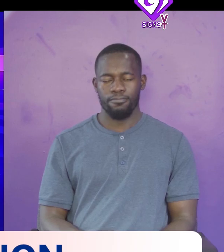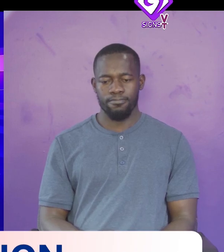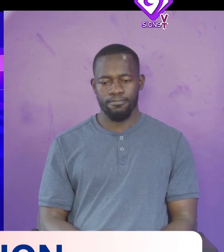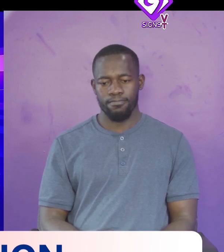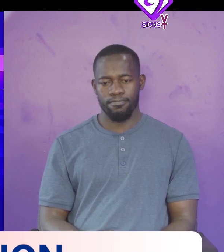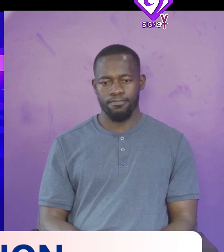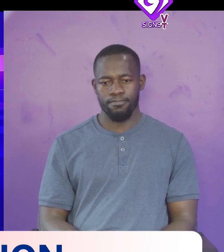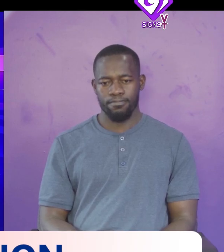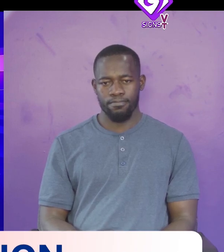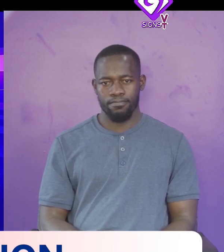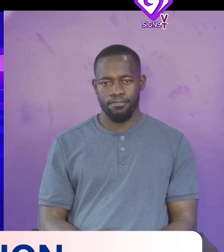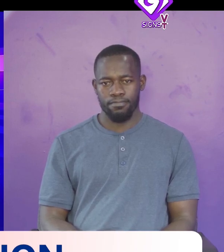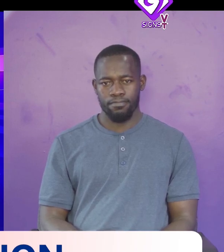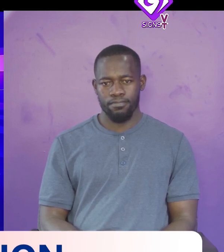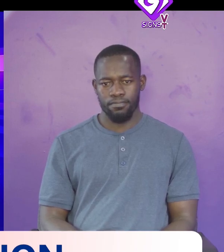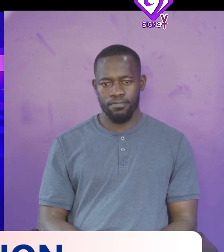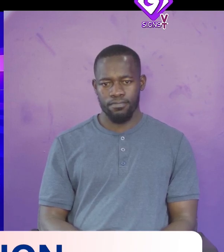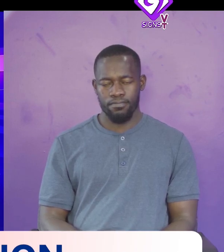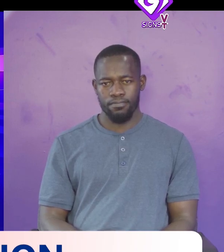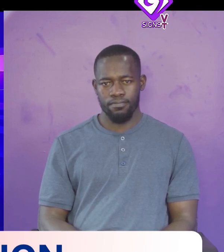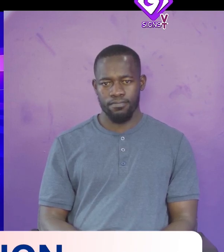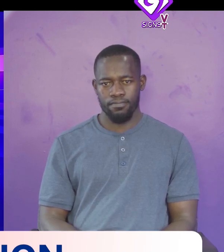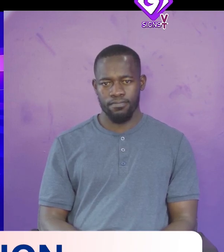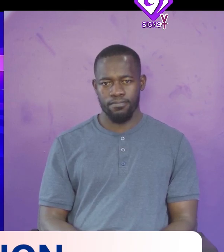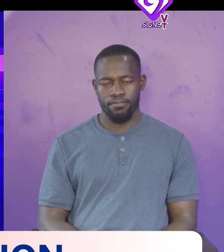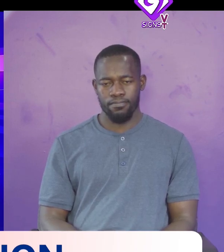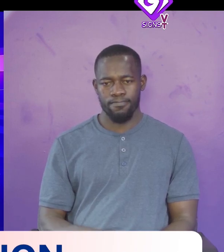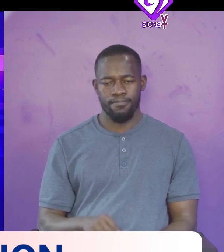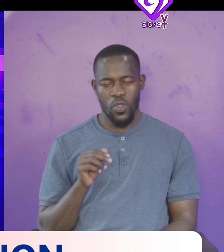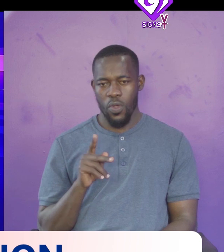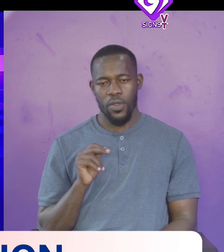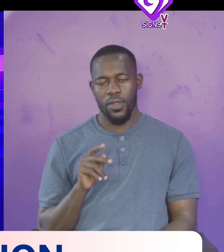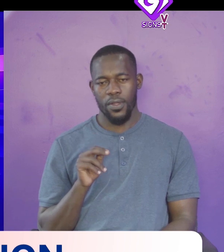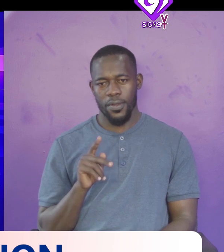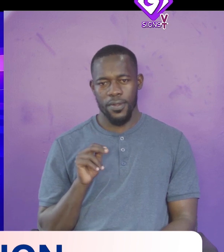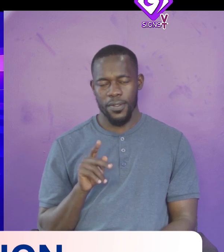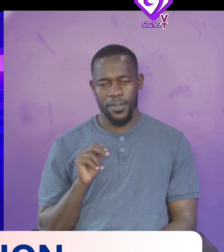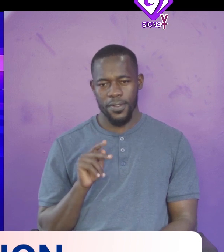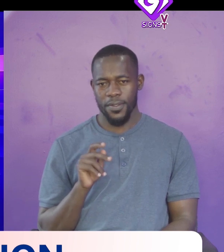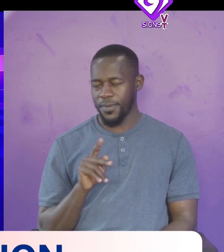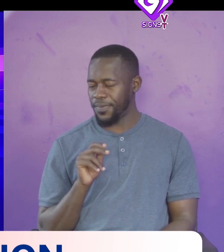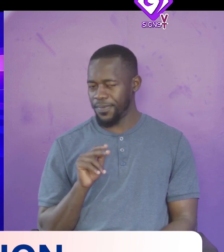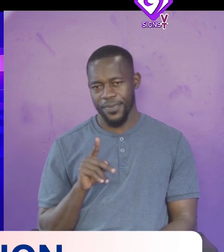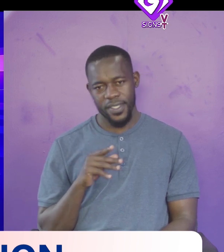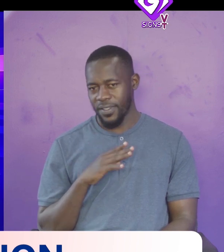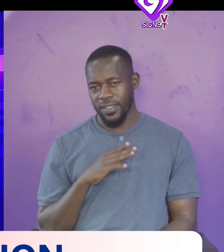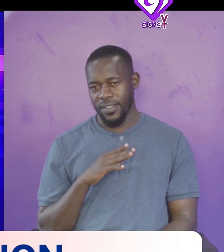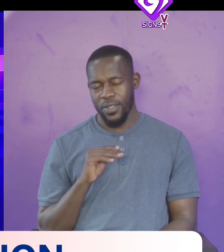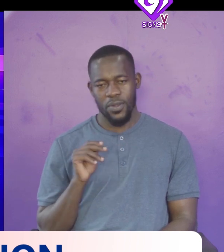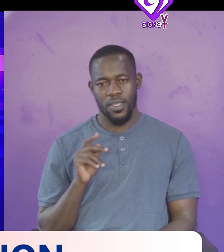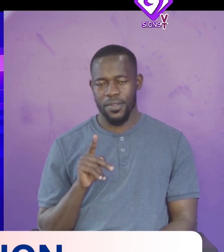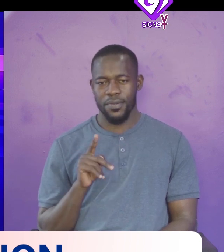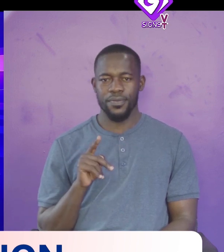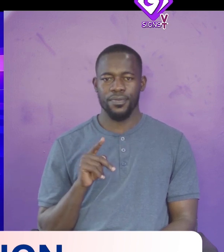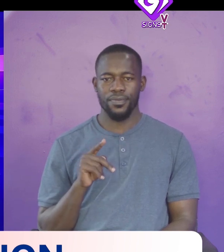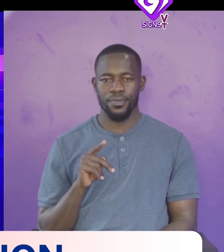in Kasipul. Okay. So I almost made an English statement. Let me leave it there.